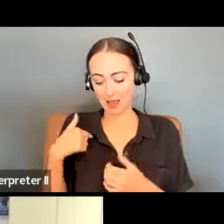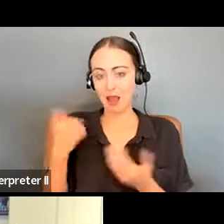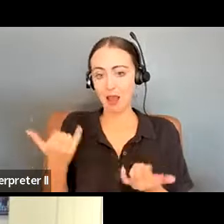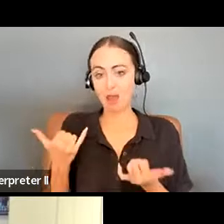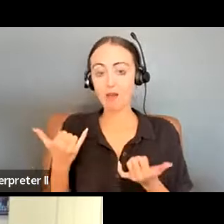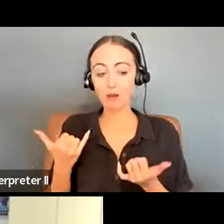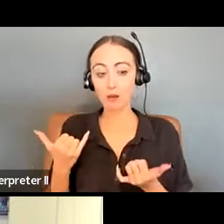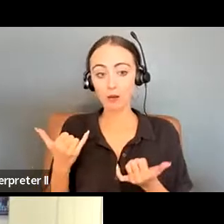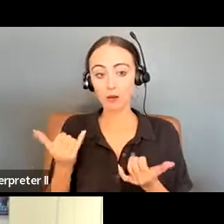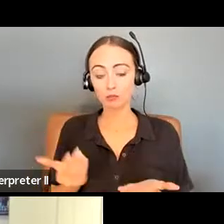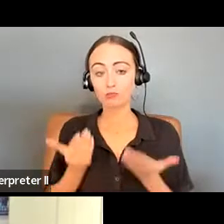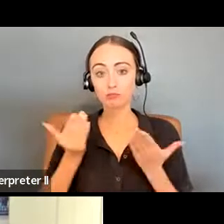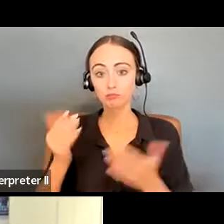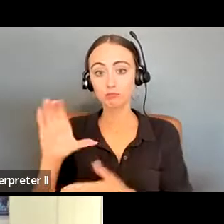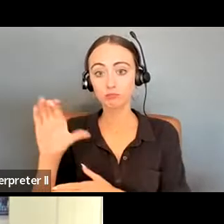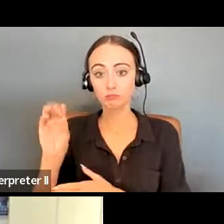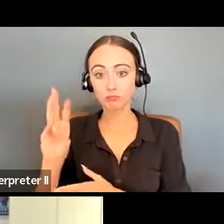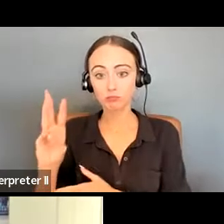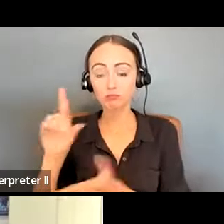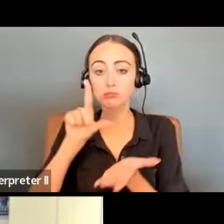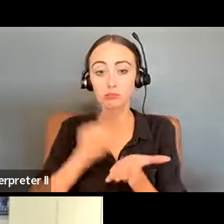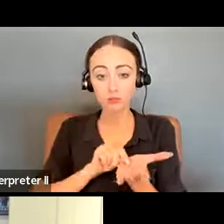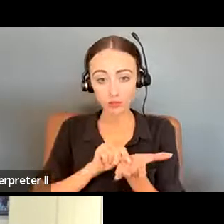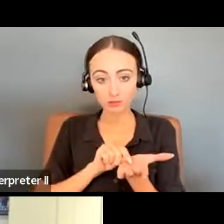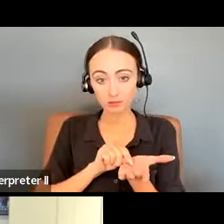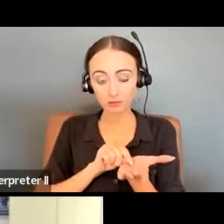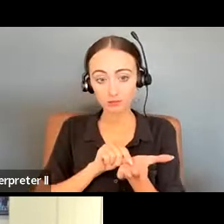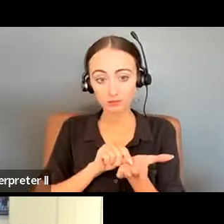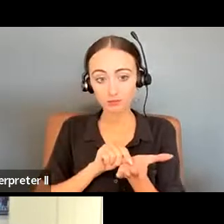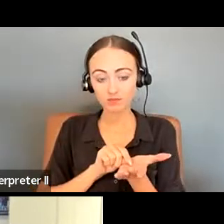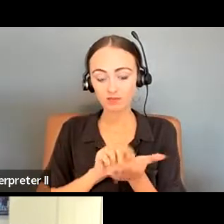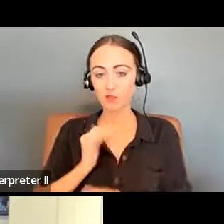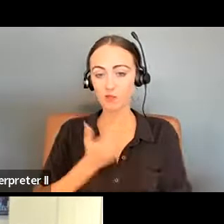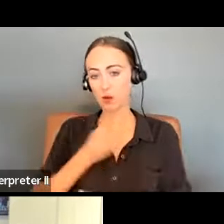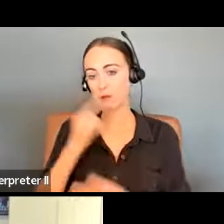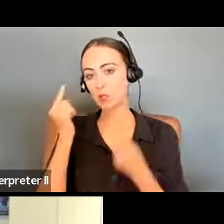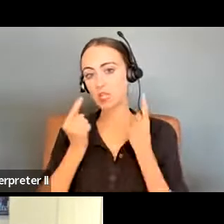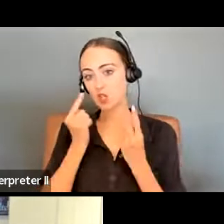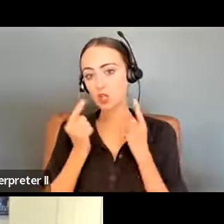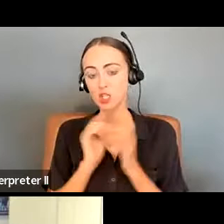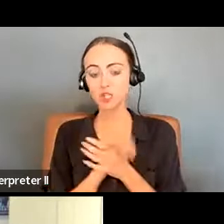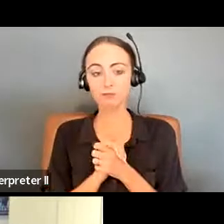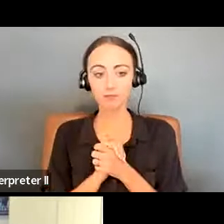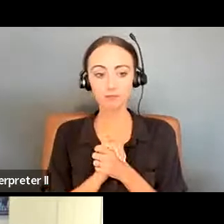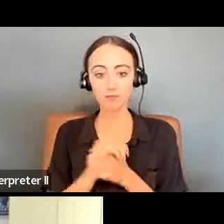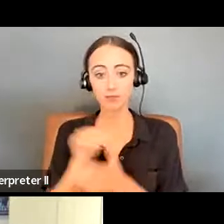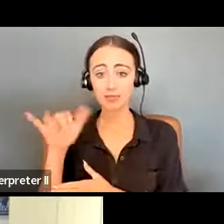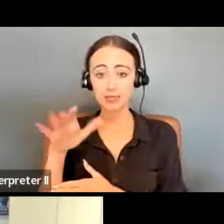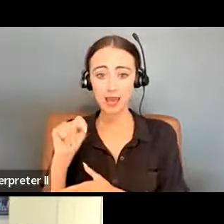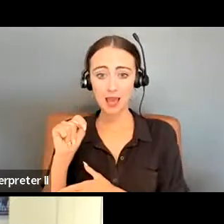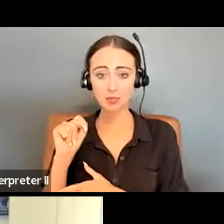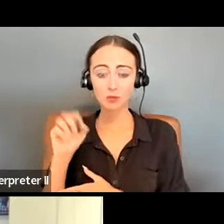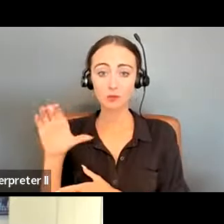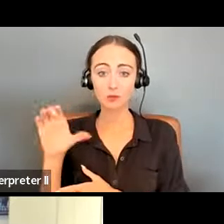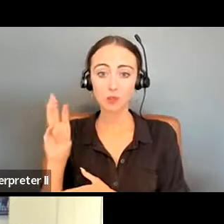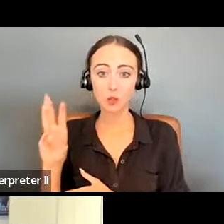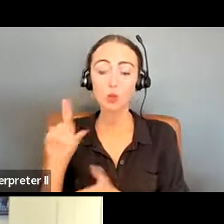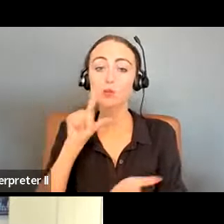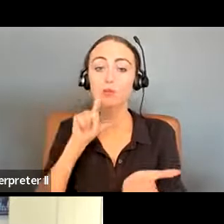the Committee of the Whole print for our consideration. The act will be on the committee of the whole